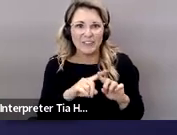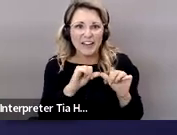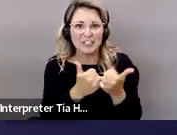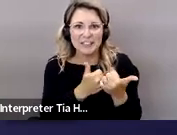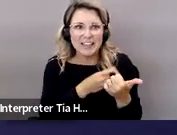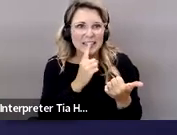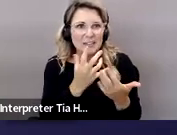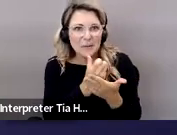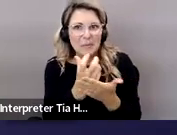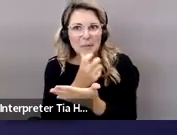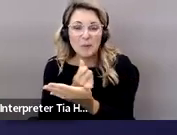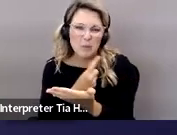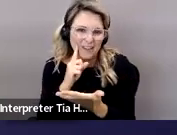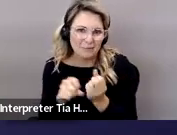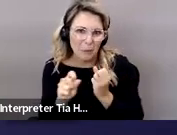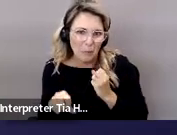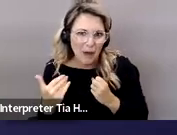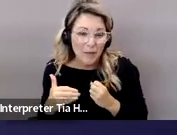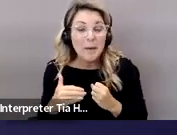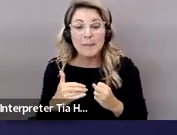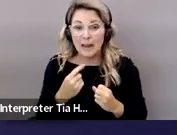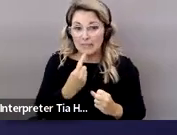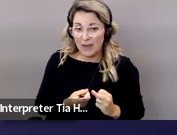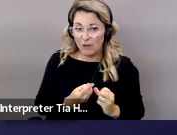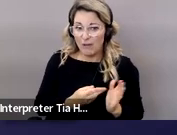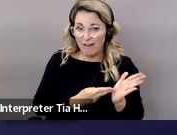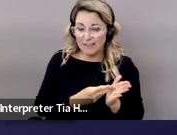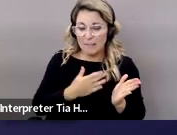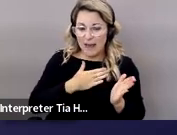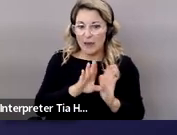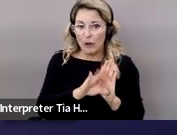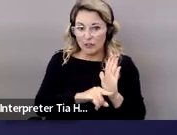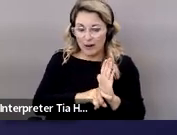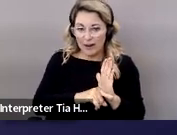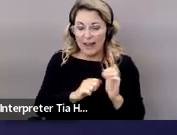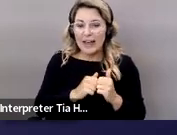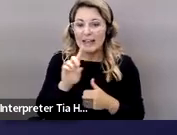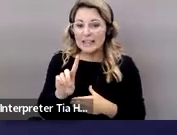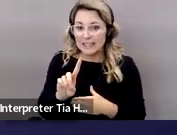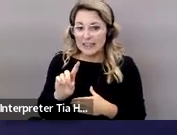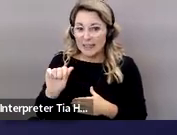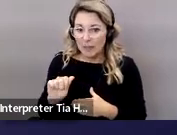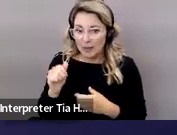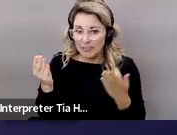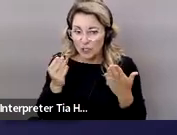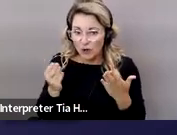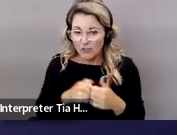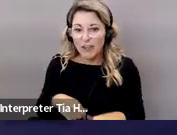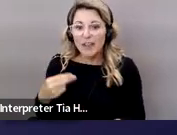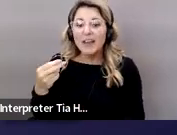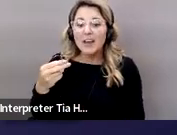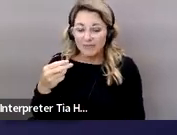one thing I will say is my background is in disability service, is in rehabilitation